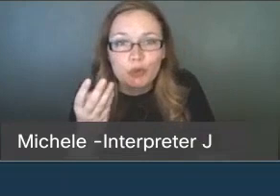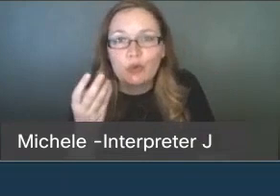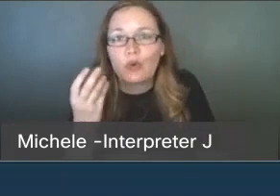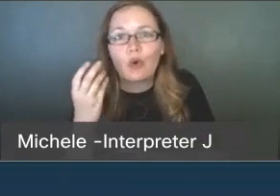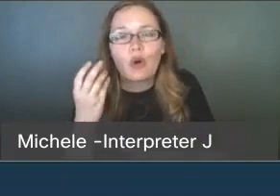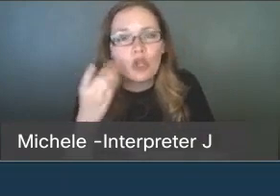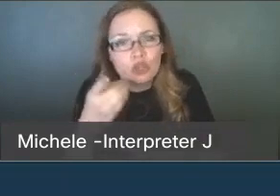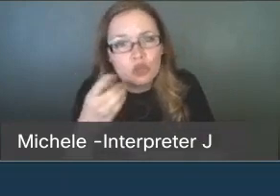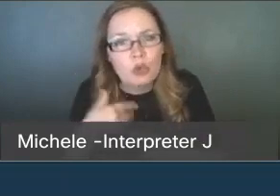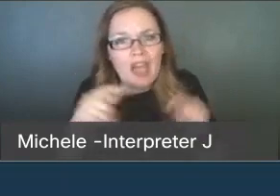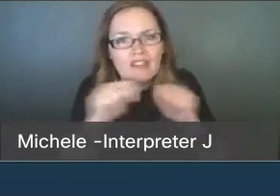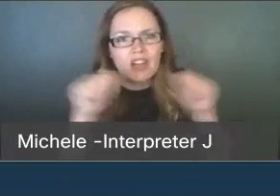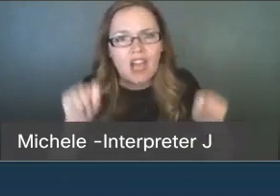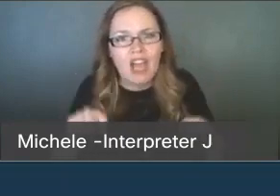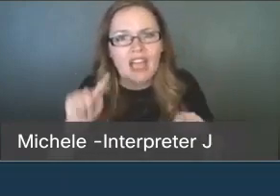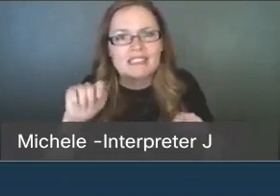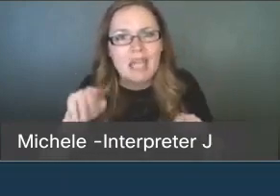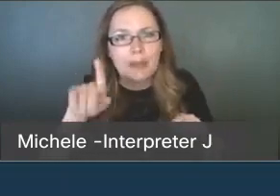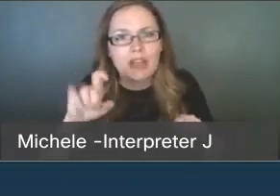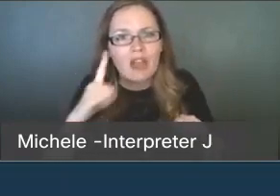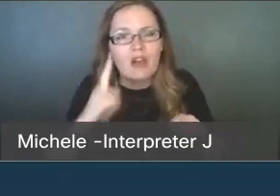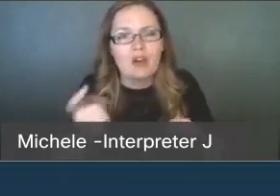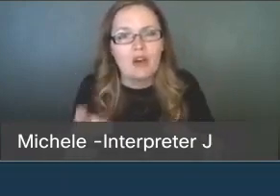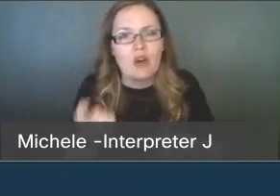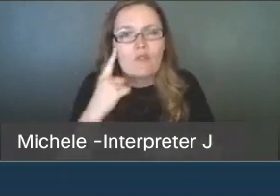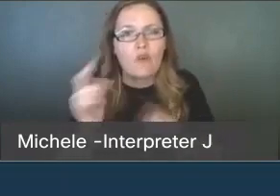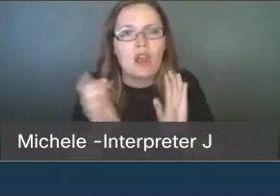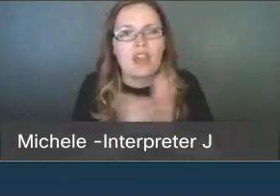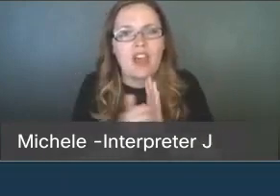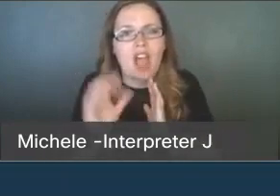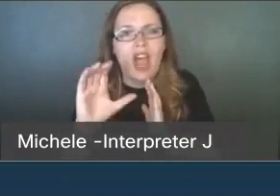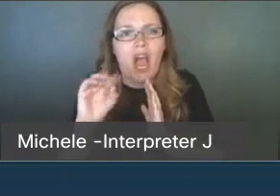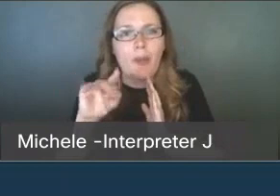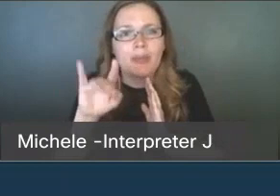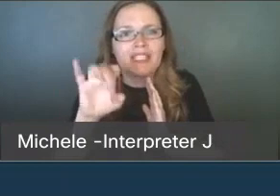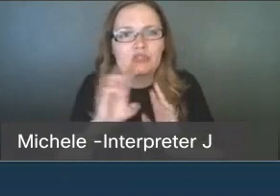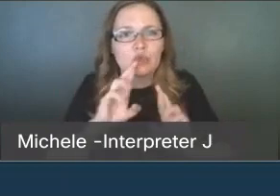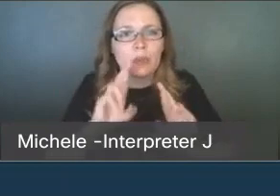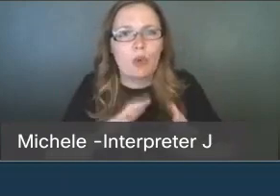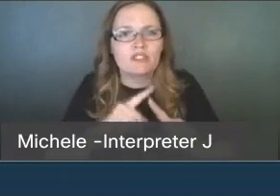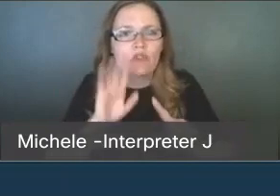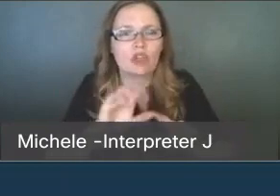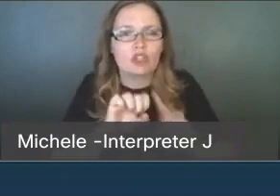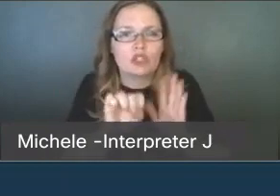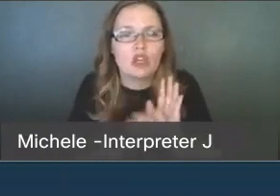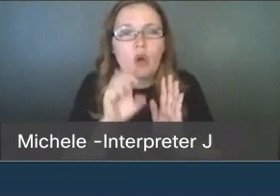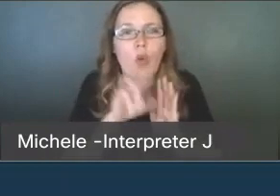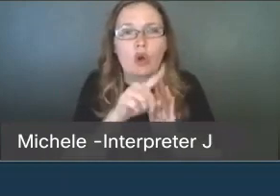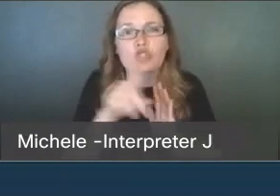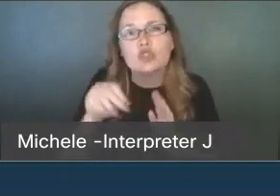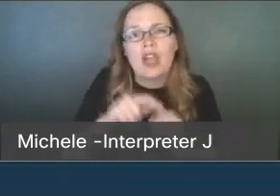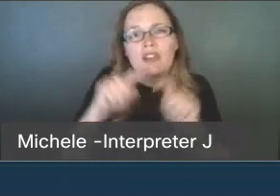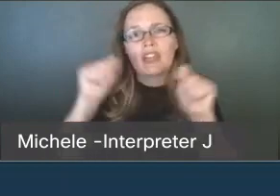you have a template for the competence reports from your state. And also, do you have an example of a template for updates, not the